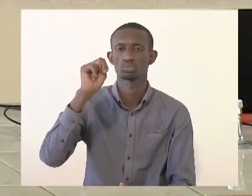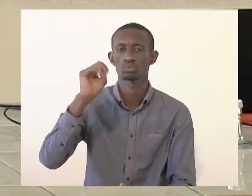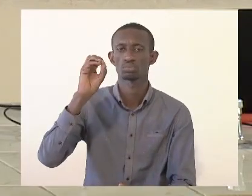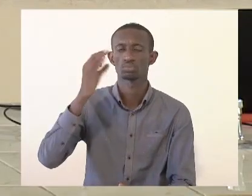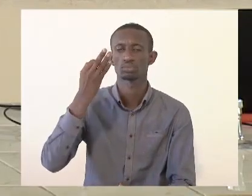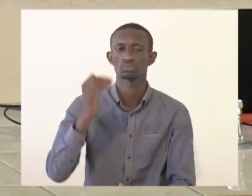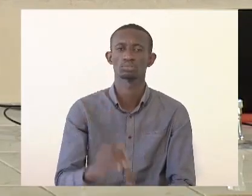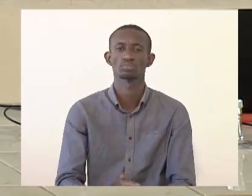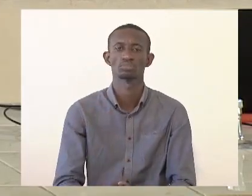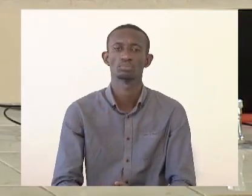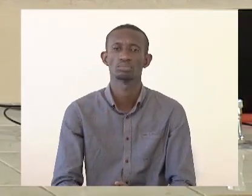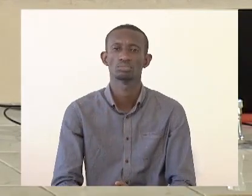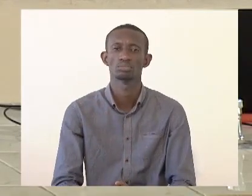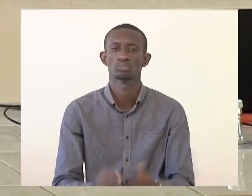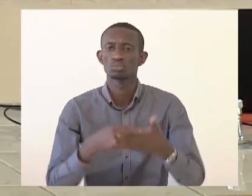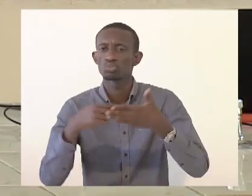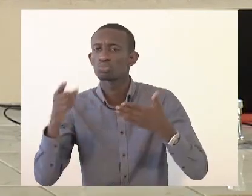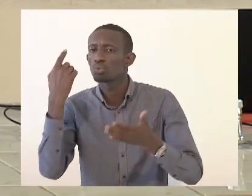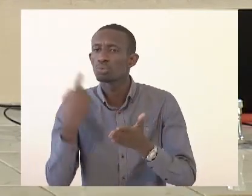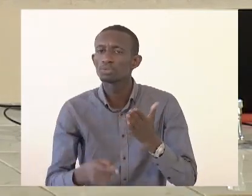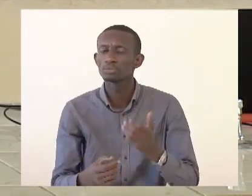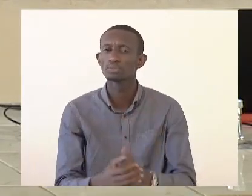nitric acid, and what do we produce?